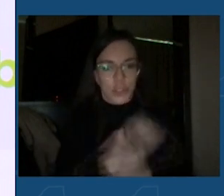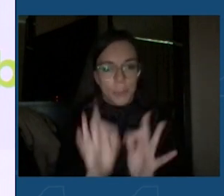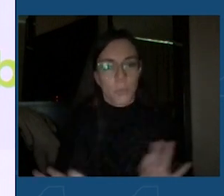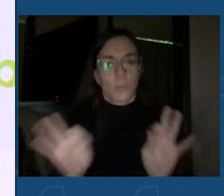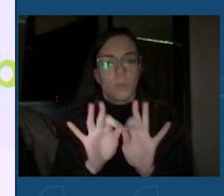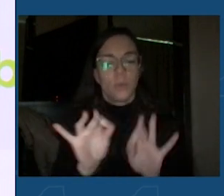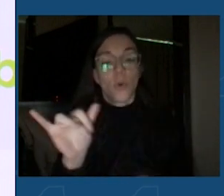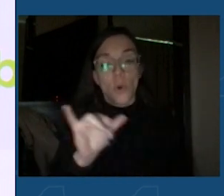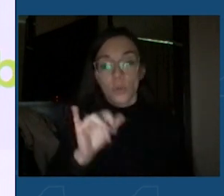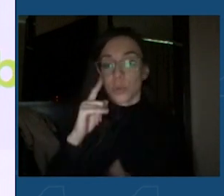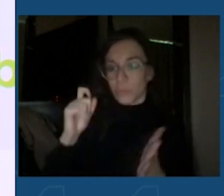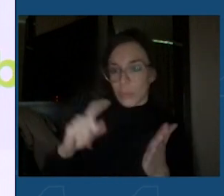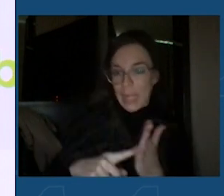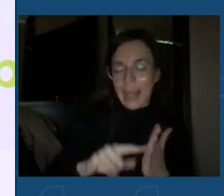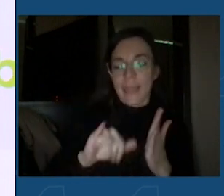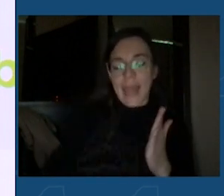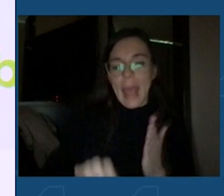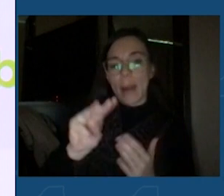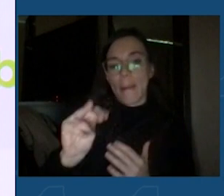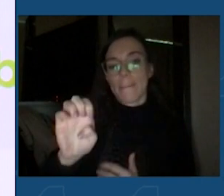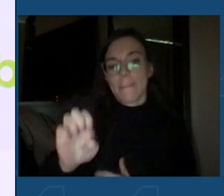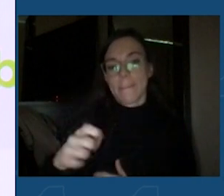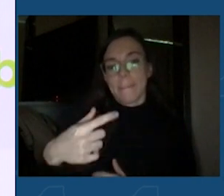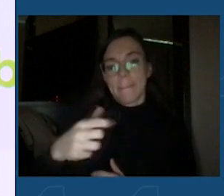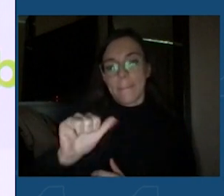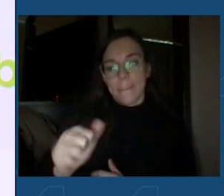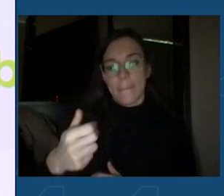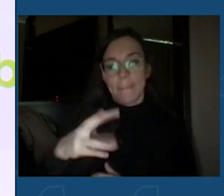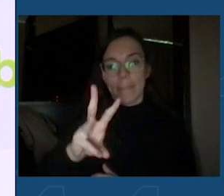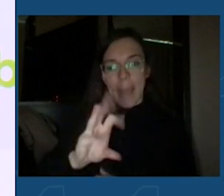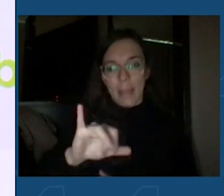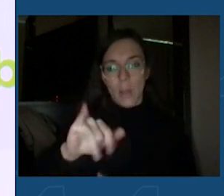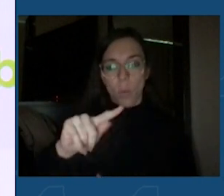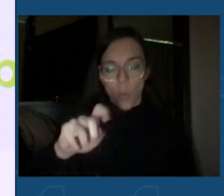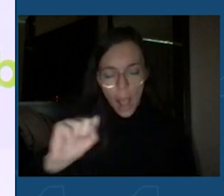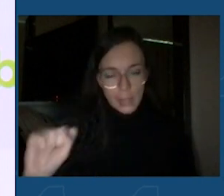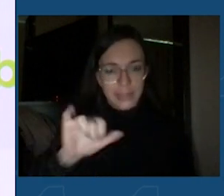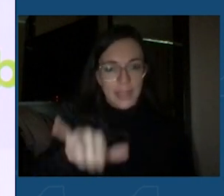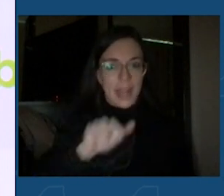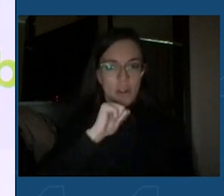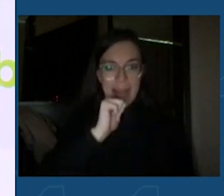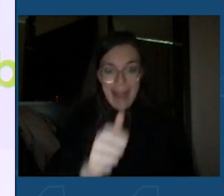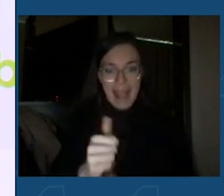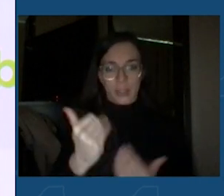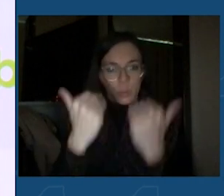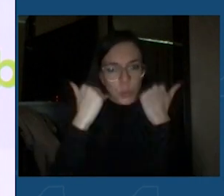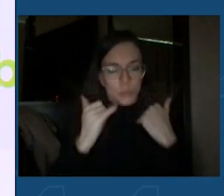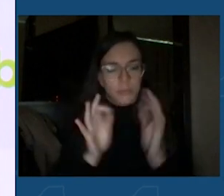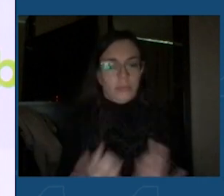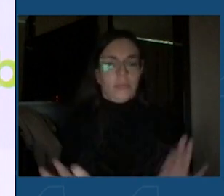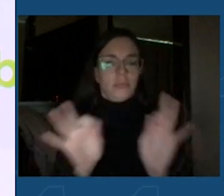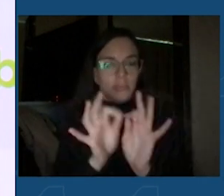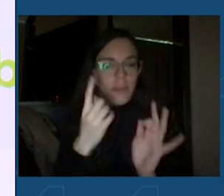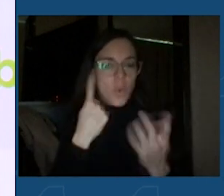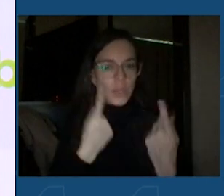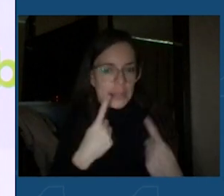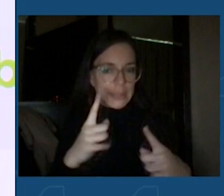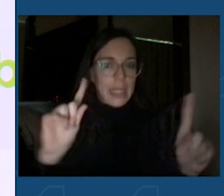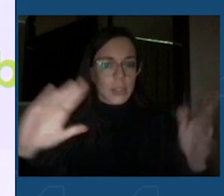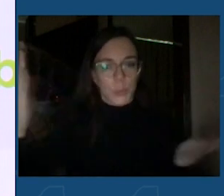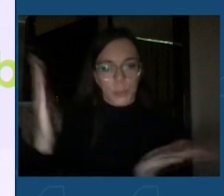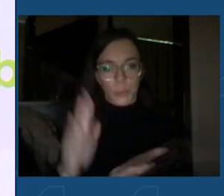recognizes that negawatts, the watts that are not consumed, are critical to success to reduce